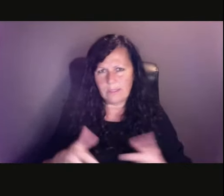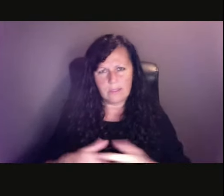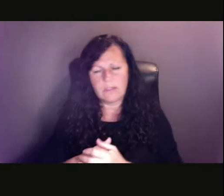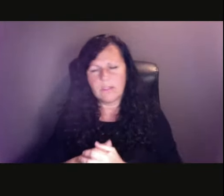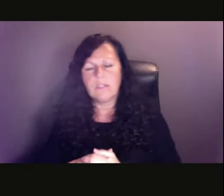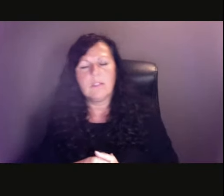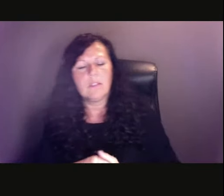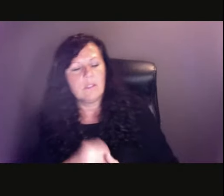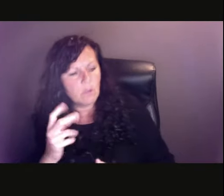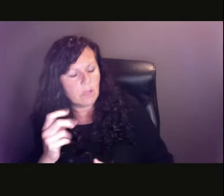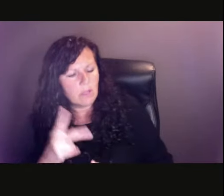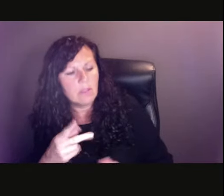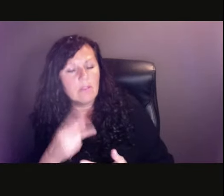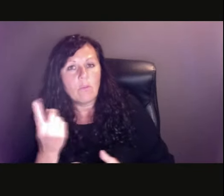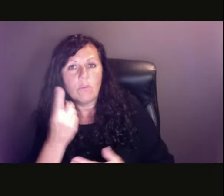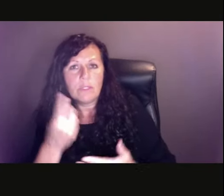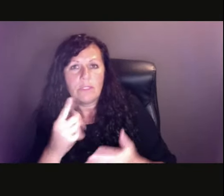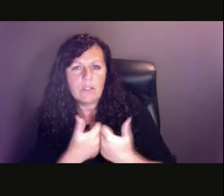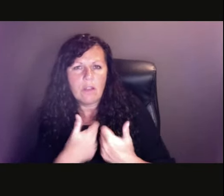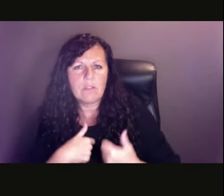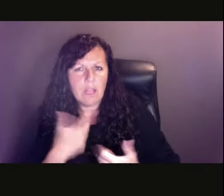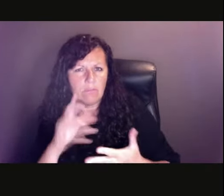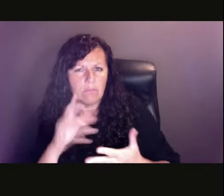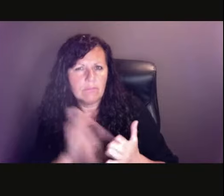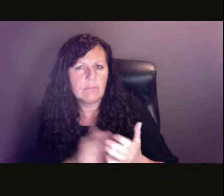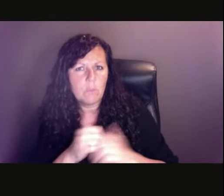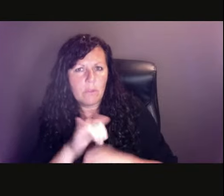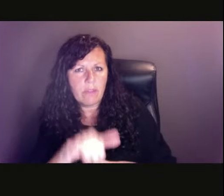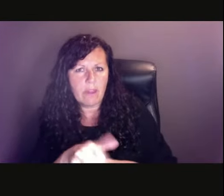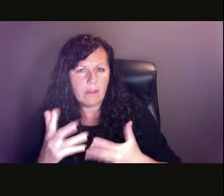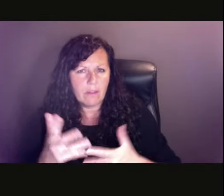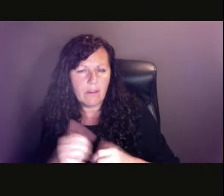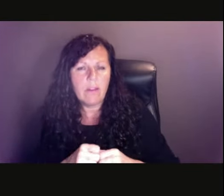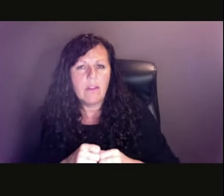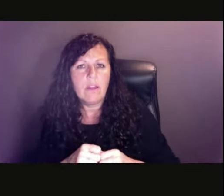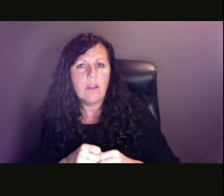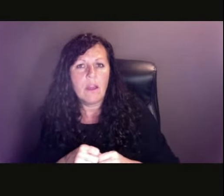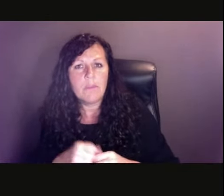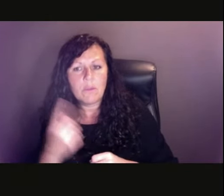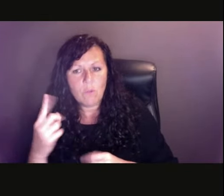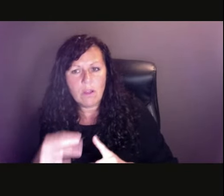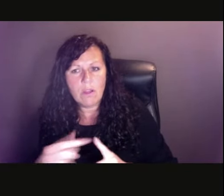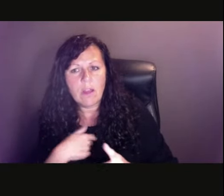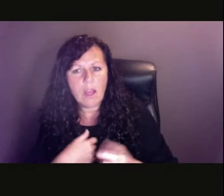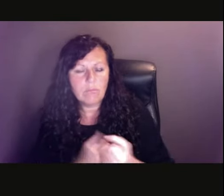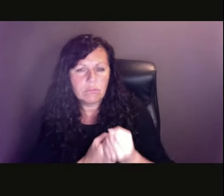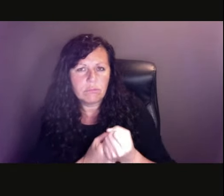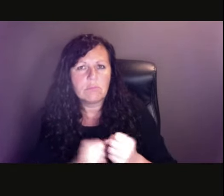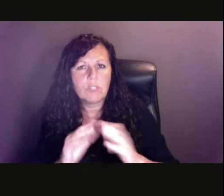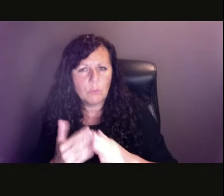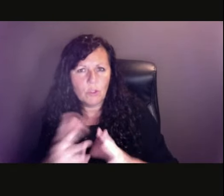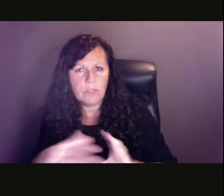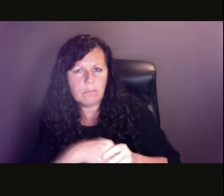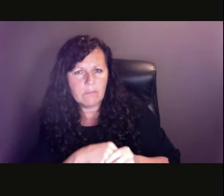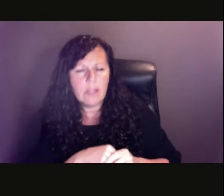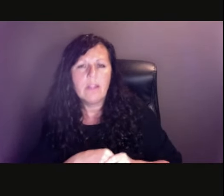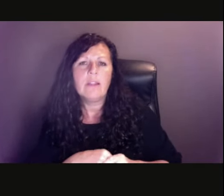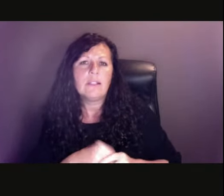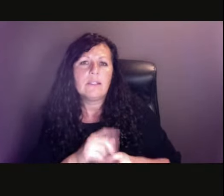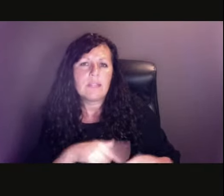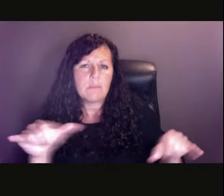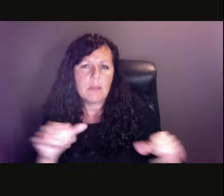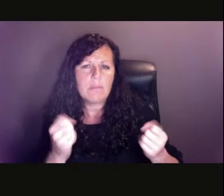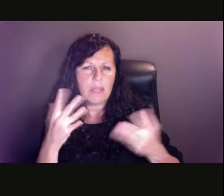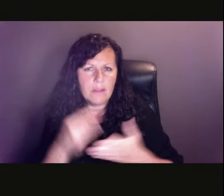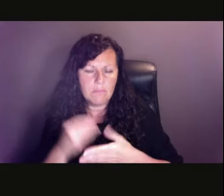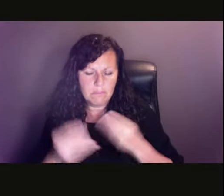only challenge I see with that, on the one hand, I'm all in favor of community input. On the other hand, a lot of the budget committee folks